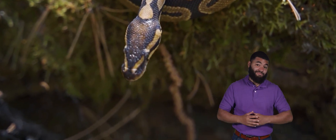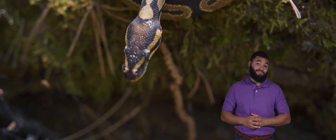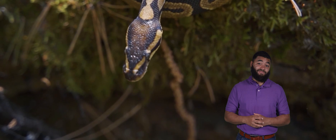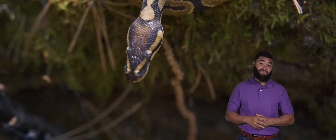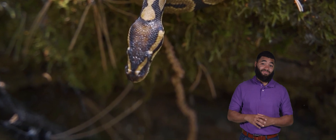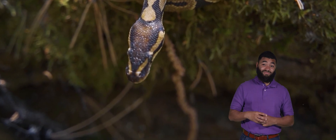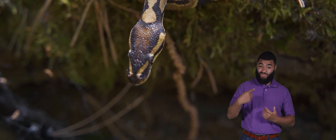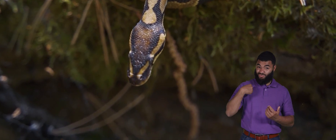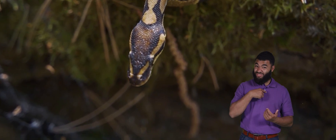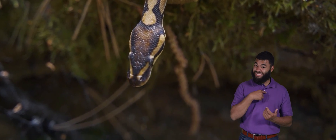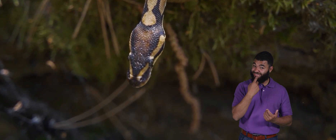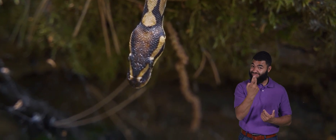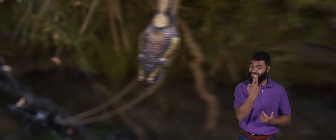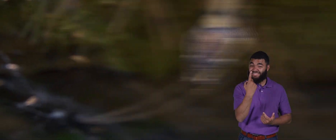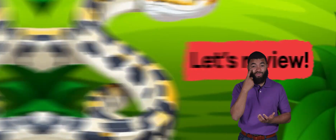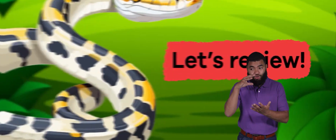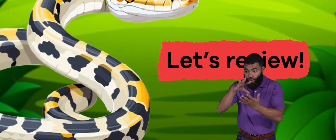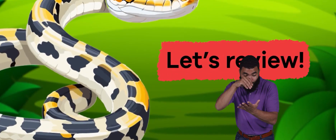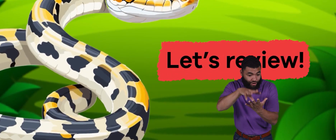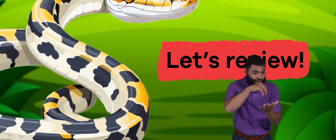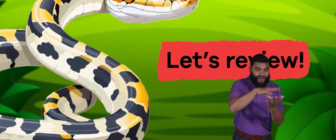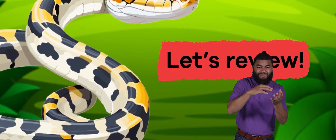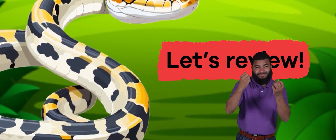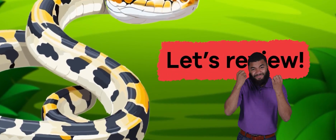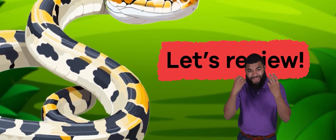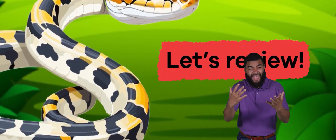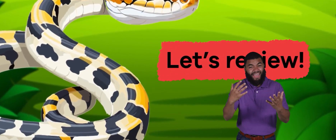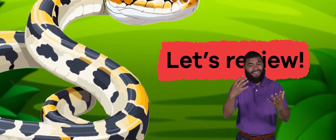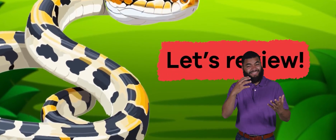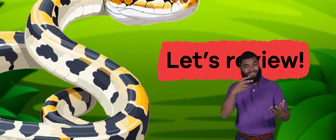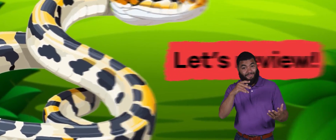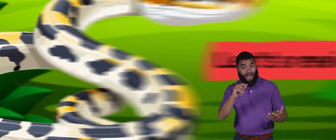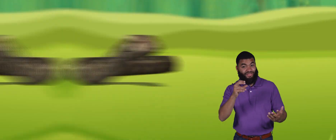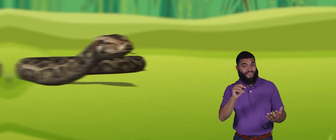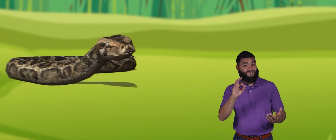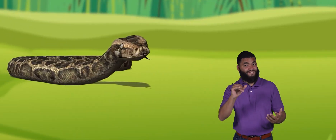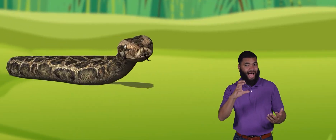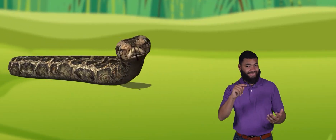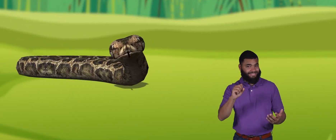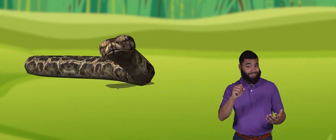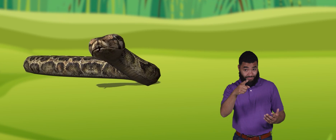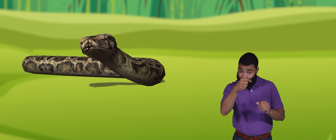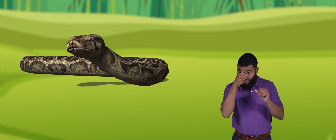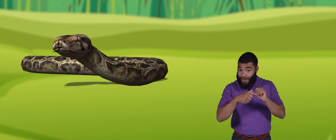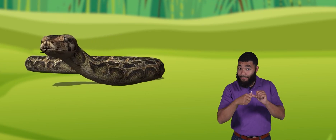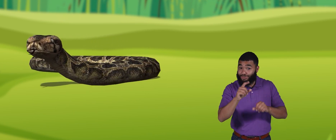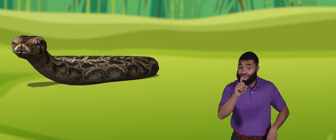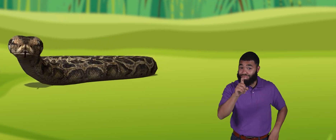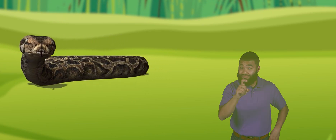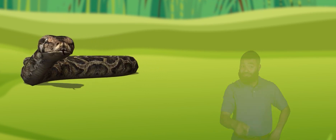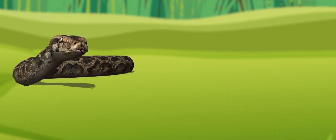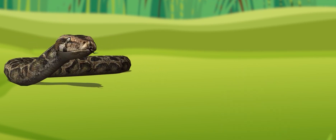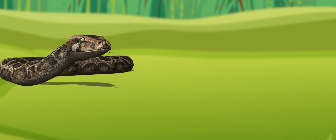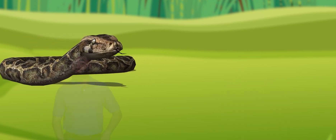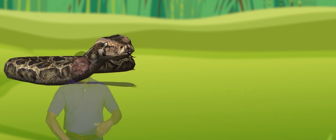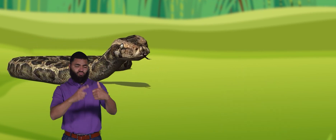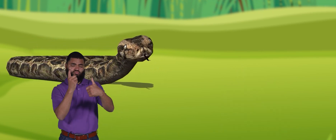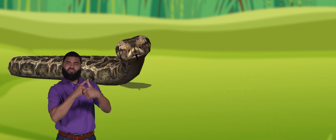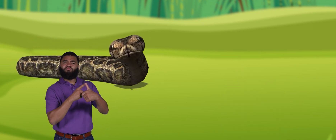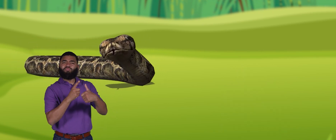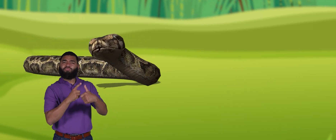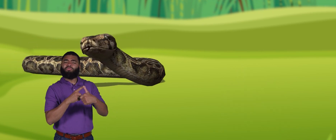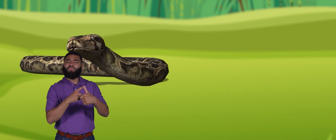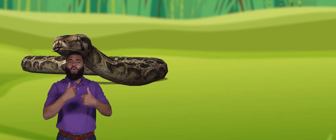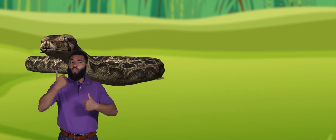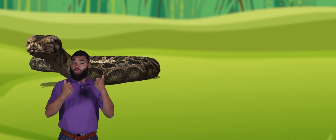of phenomenal python facts. Let's see what you remember. Number 1. Choose the word the